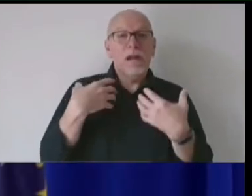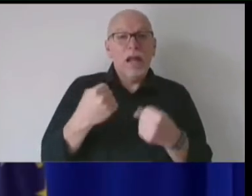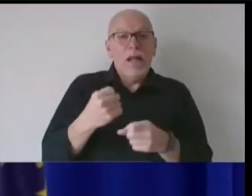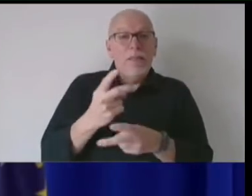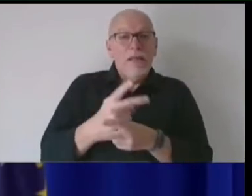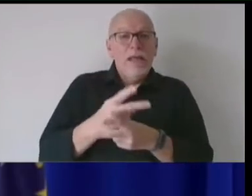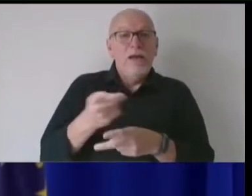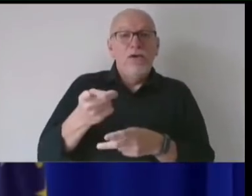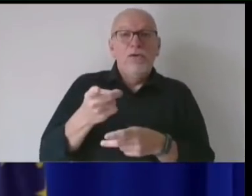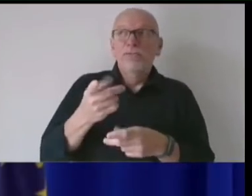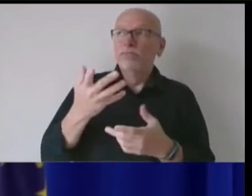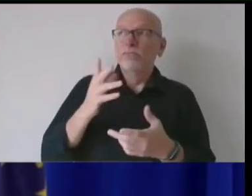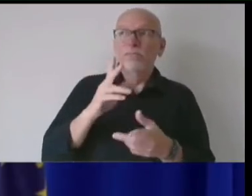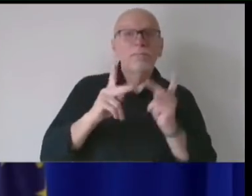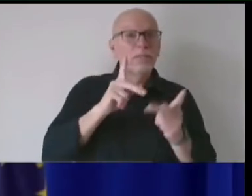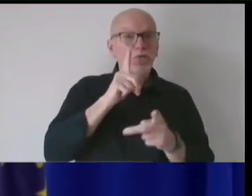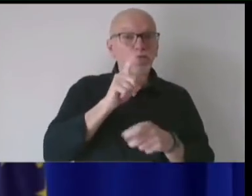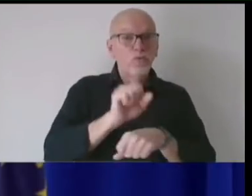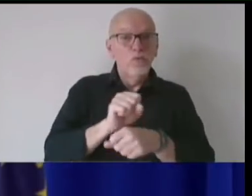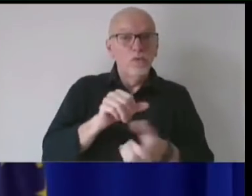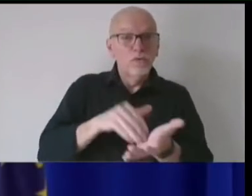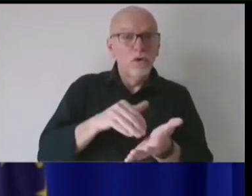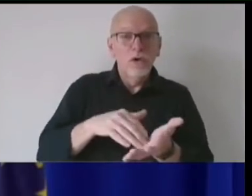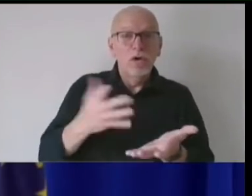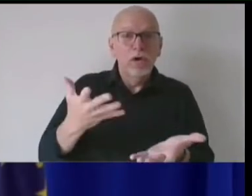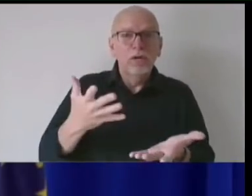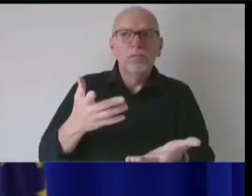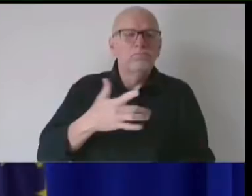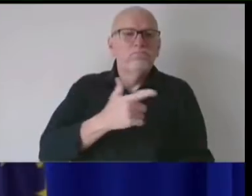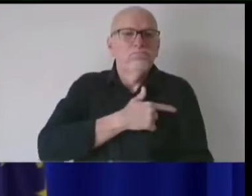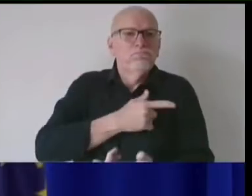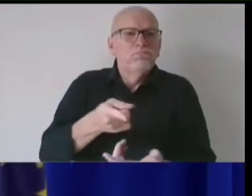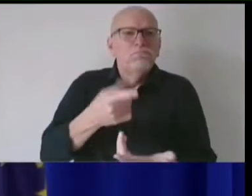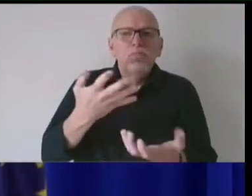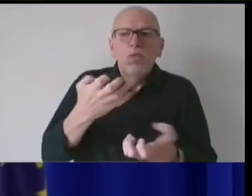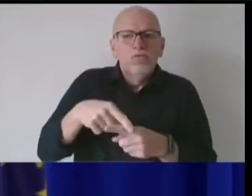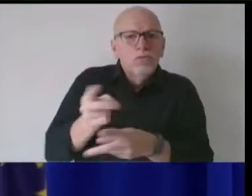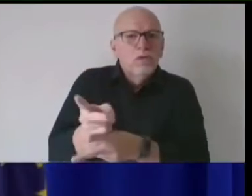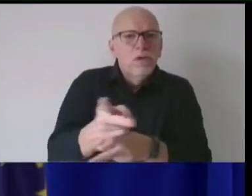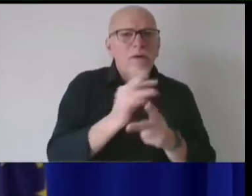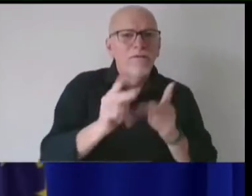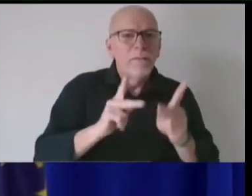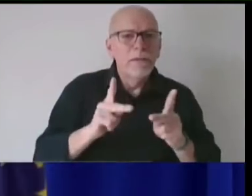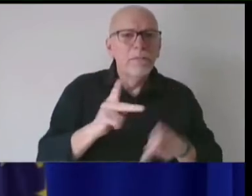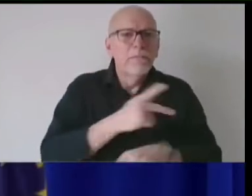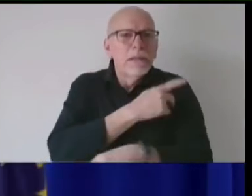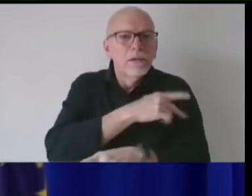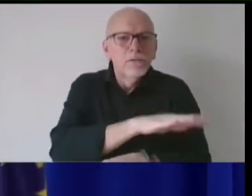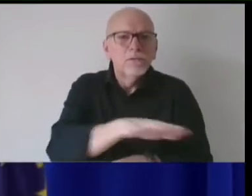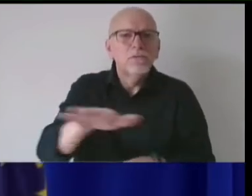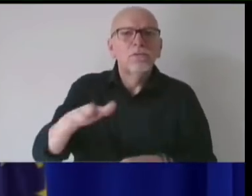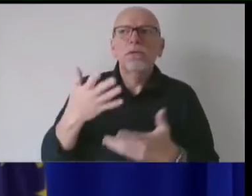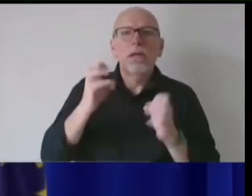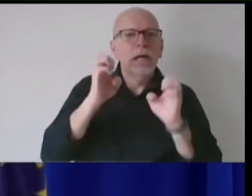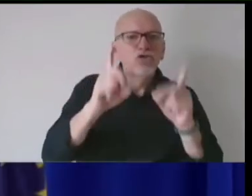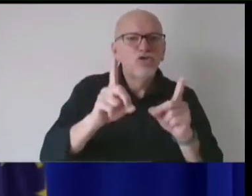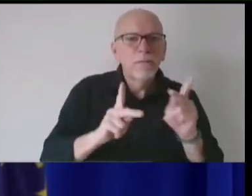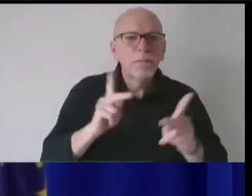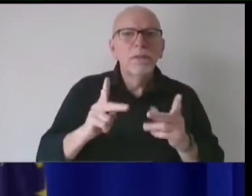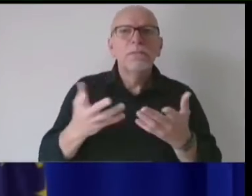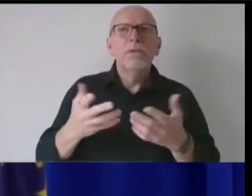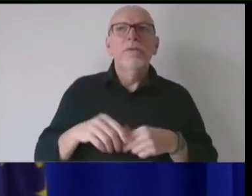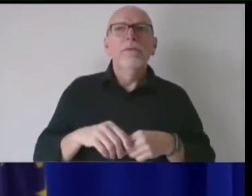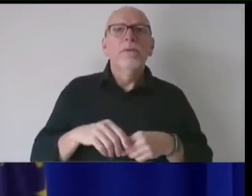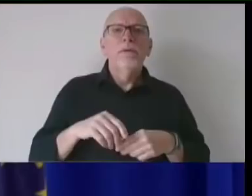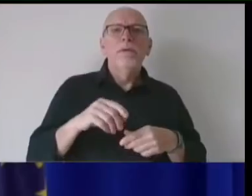calling to them. They have dedicated their entire lives to being able to take care of other people and to educate on the people they do take care of